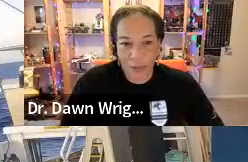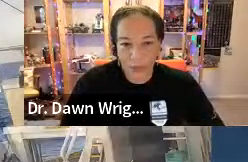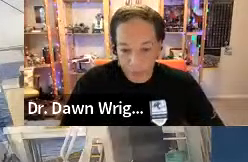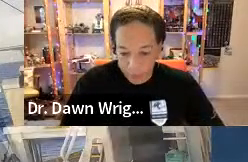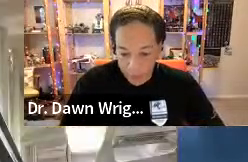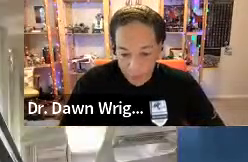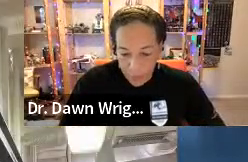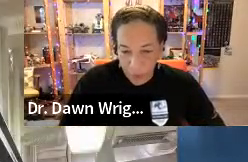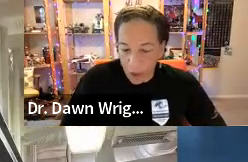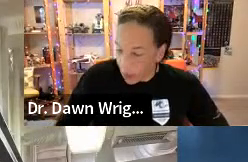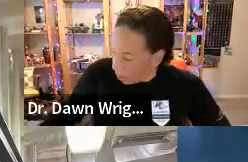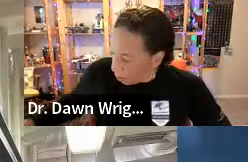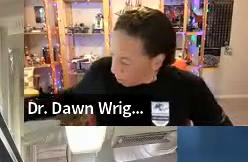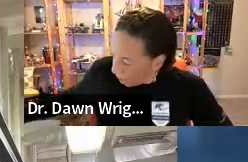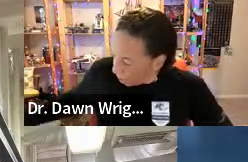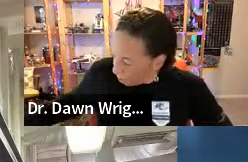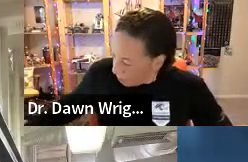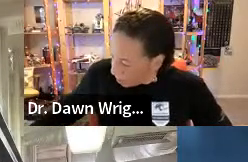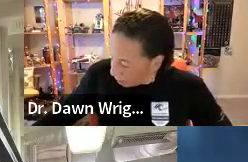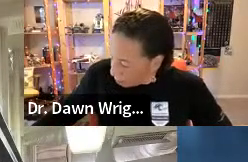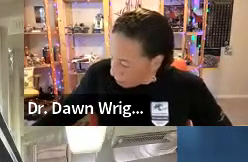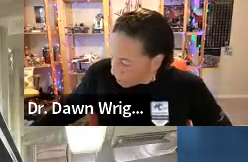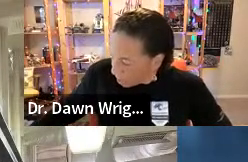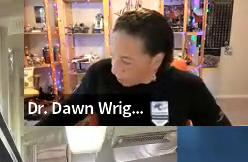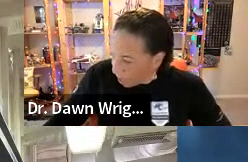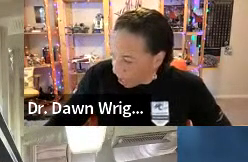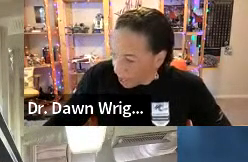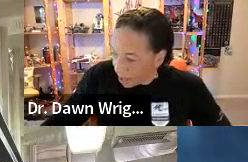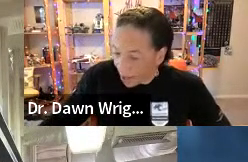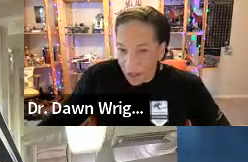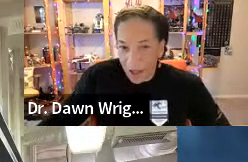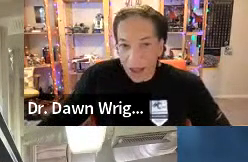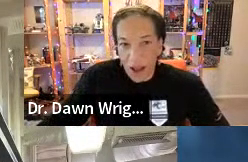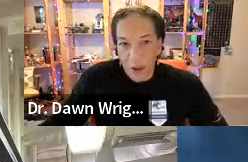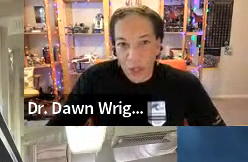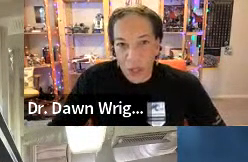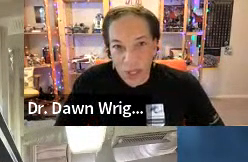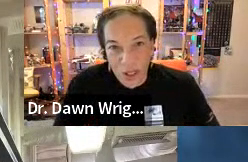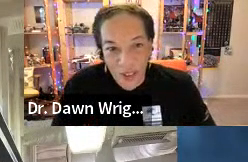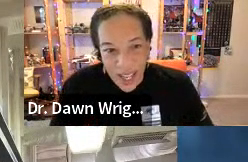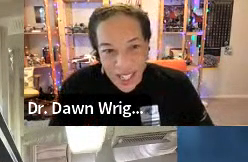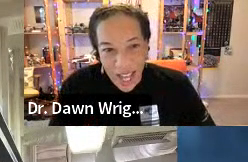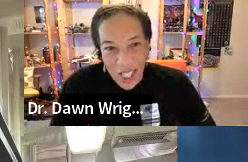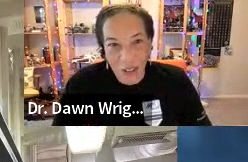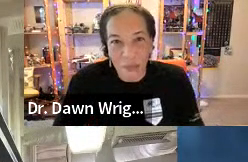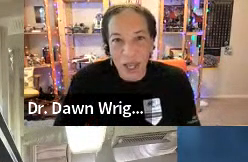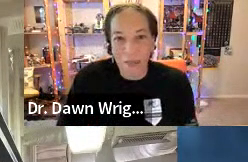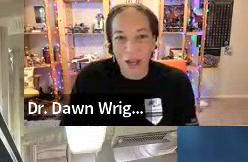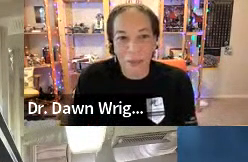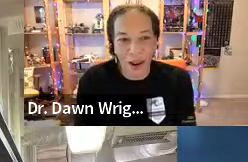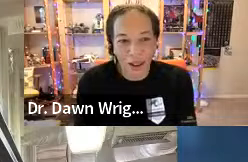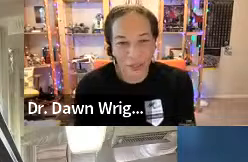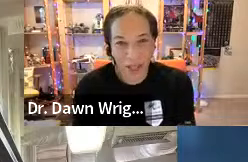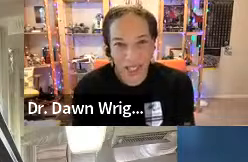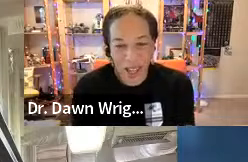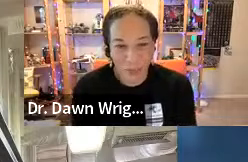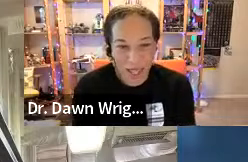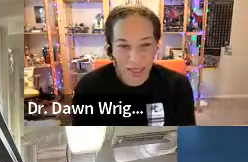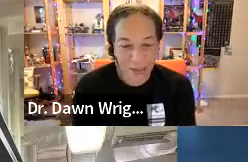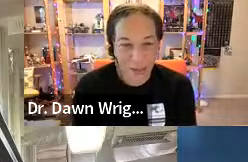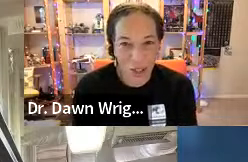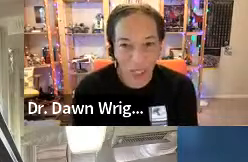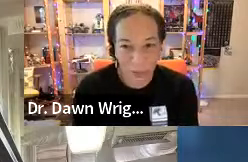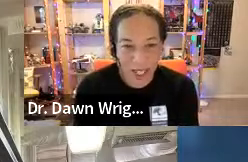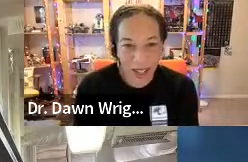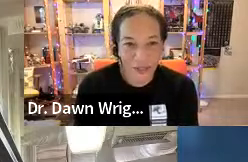jacket there. We had a big celebration at the end, which was fantastic for me to be a part of because they